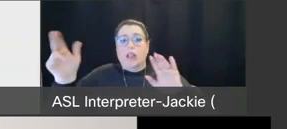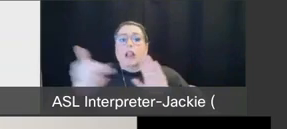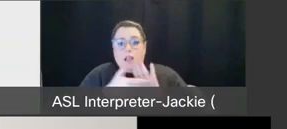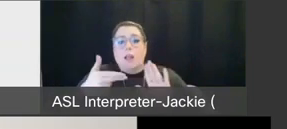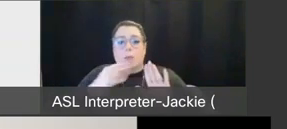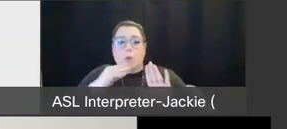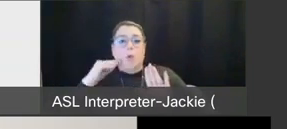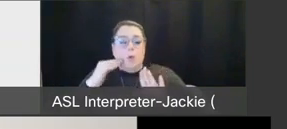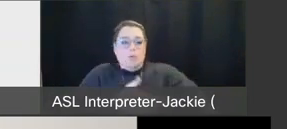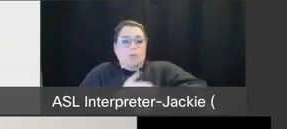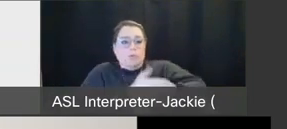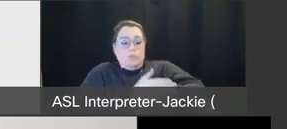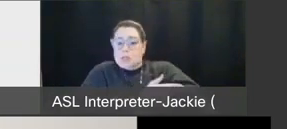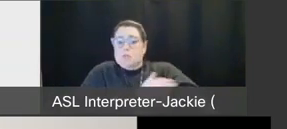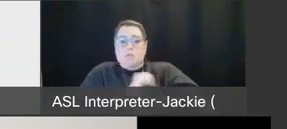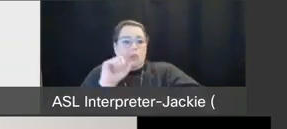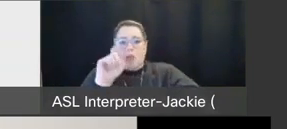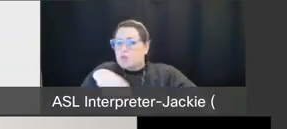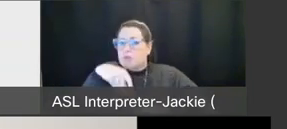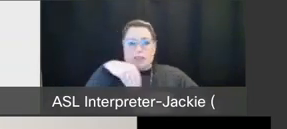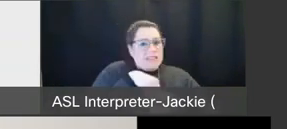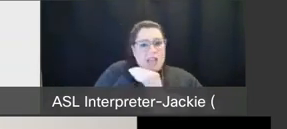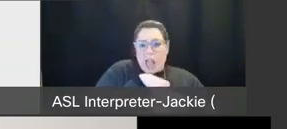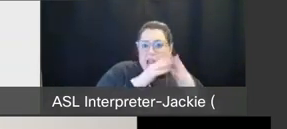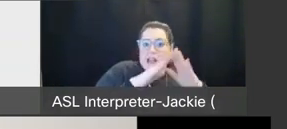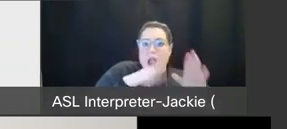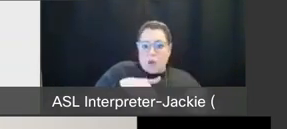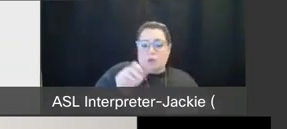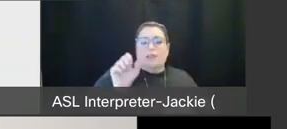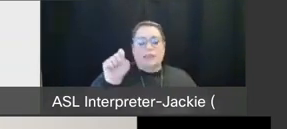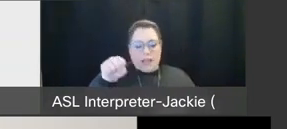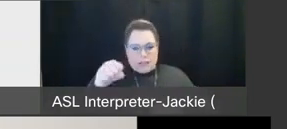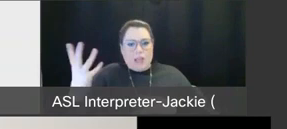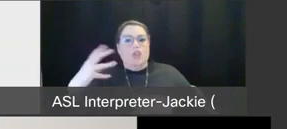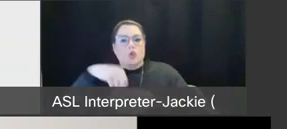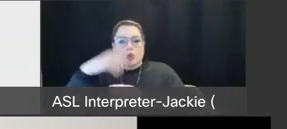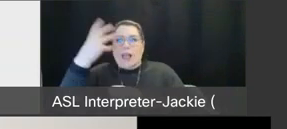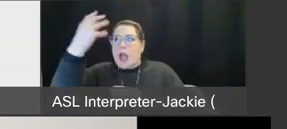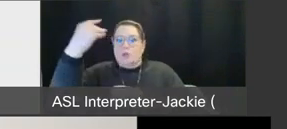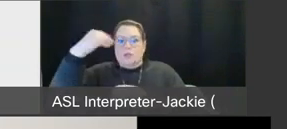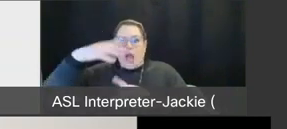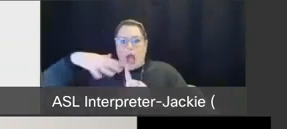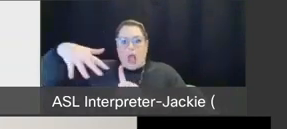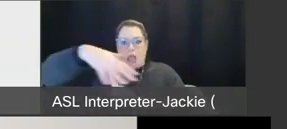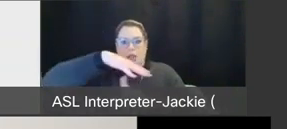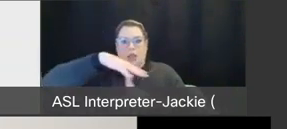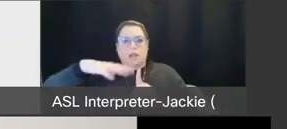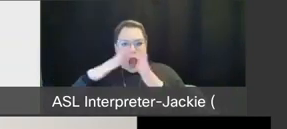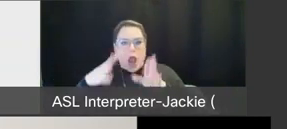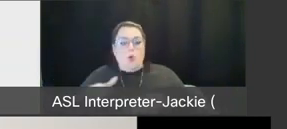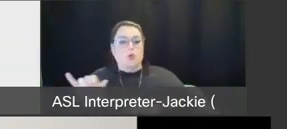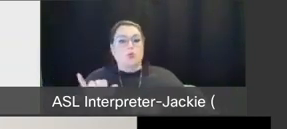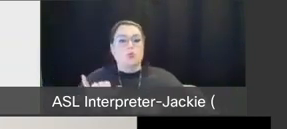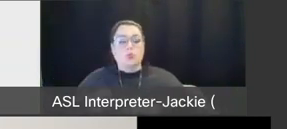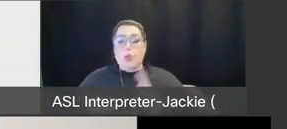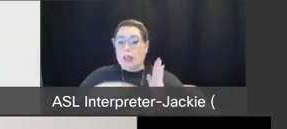directly attached to the house. It can be work exterior to the house. And it can include such things as painting, because